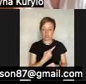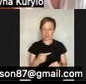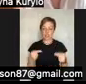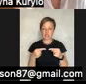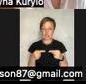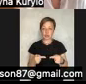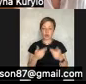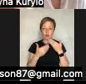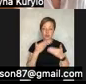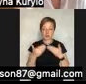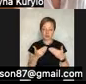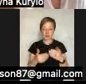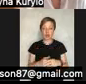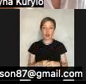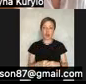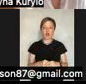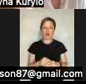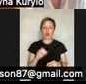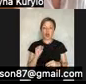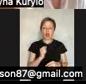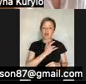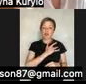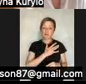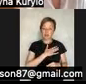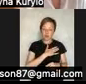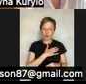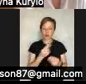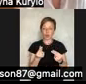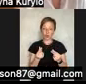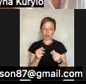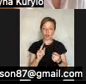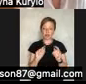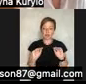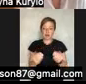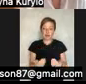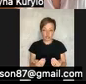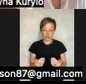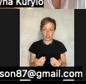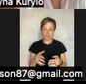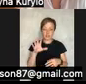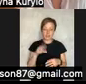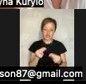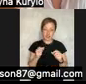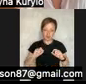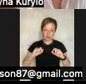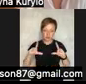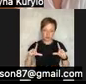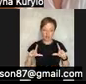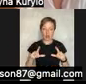of the accessible uh government funded classes